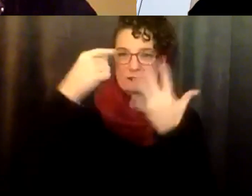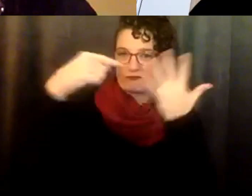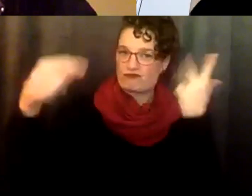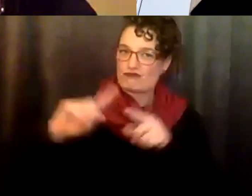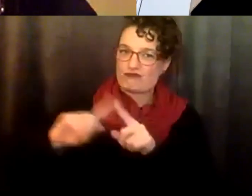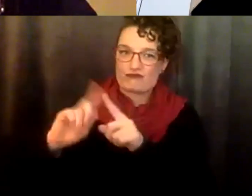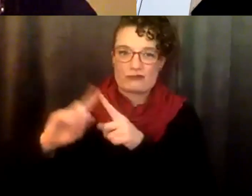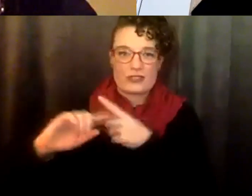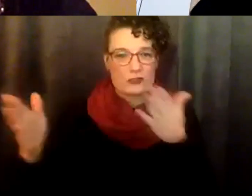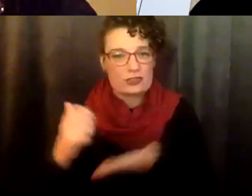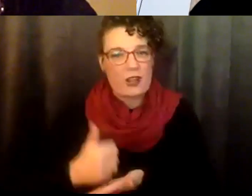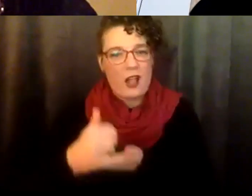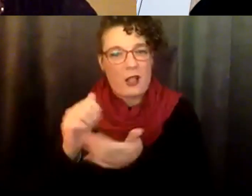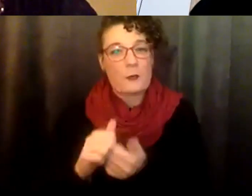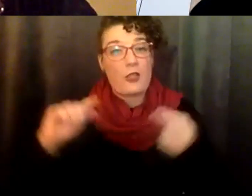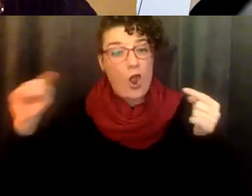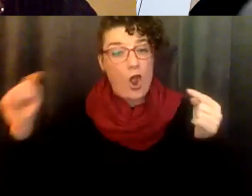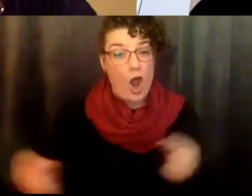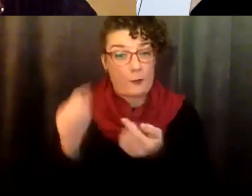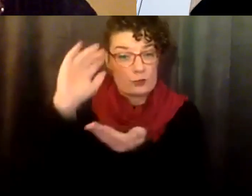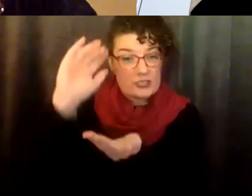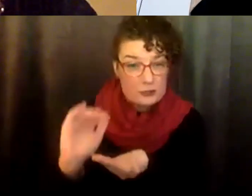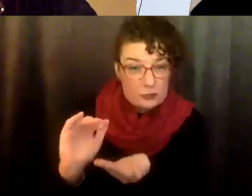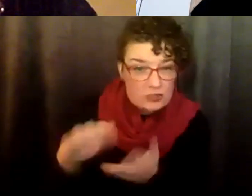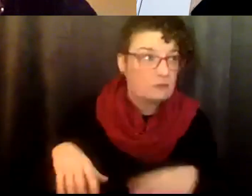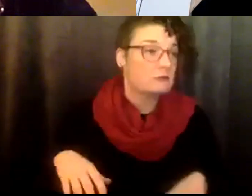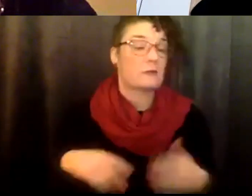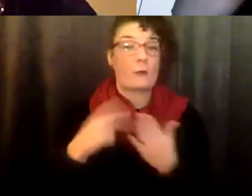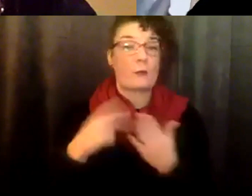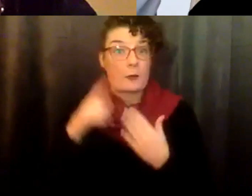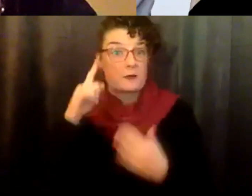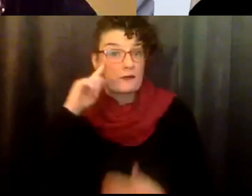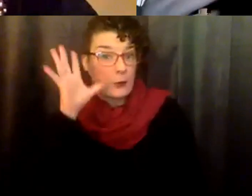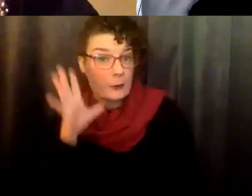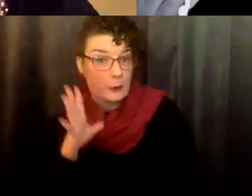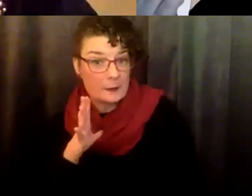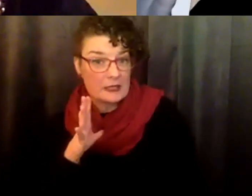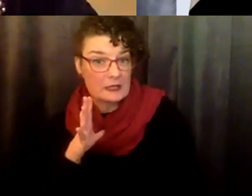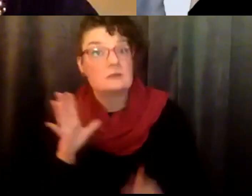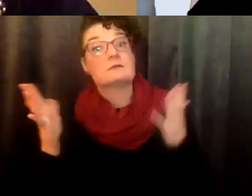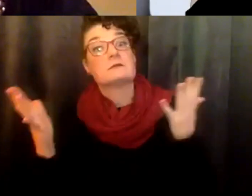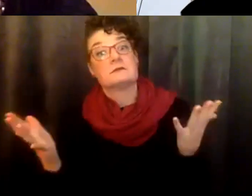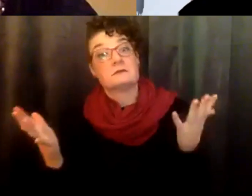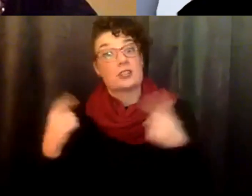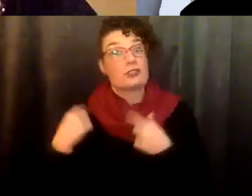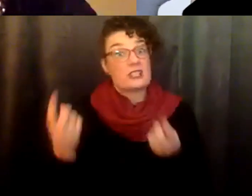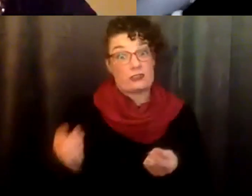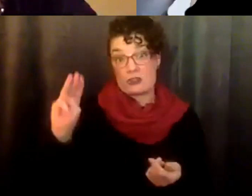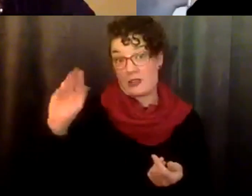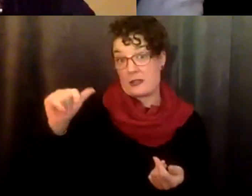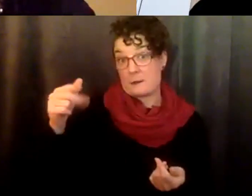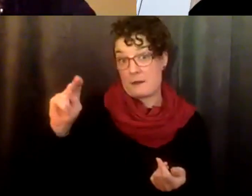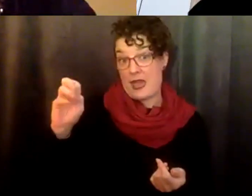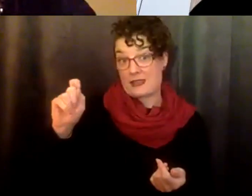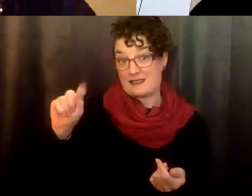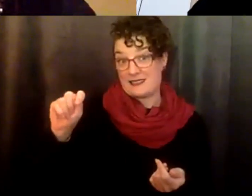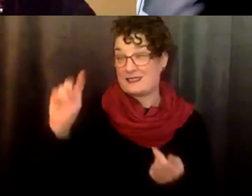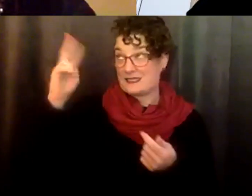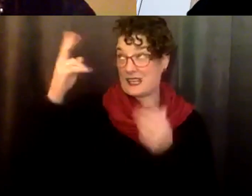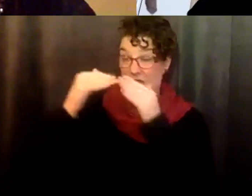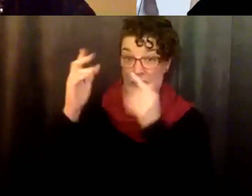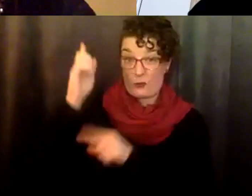with harm reduction. We have programs for women. Traditionally, Magnet, the clinic that is in the second floor of